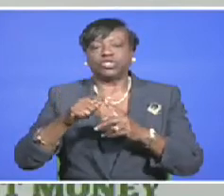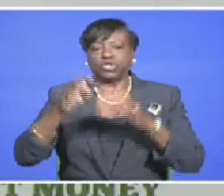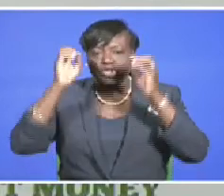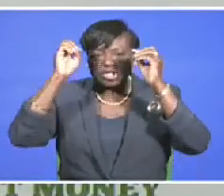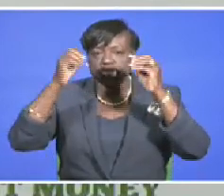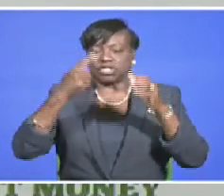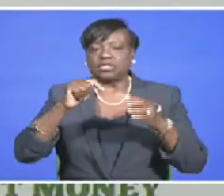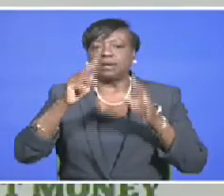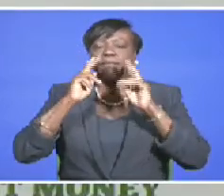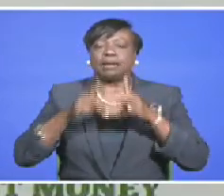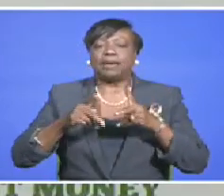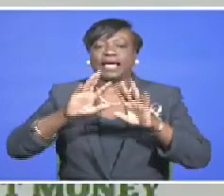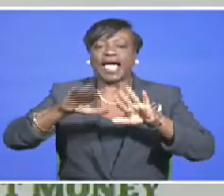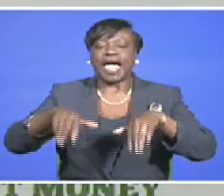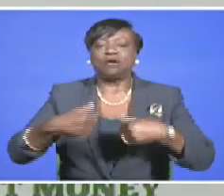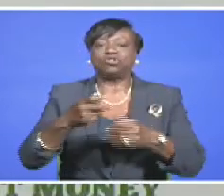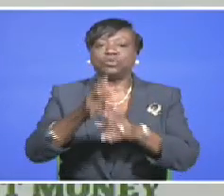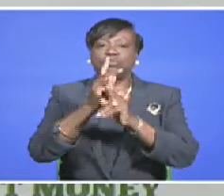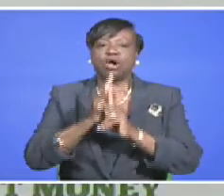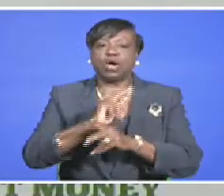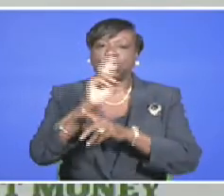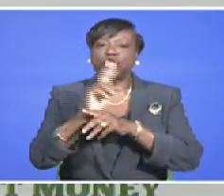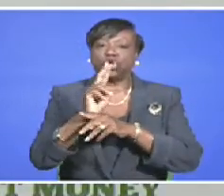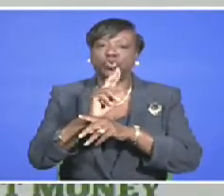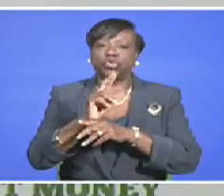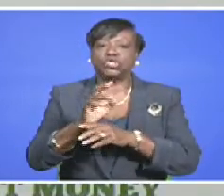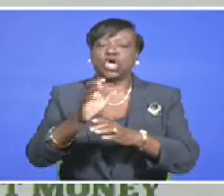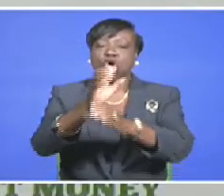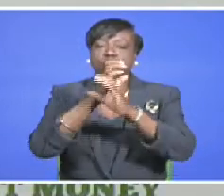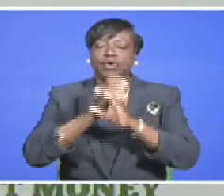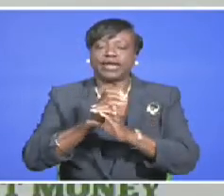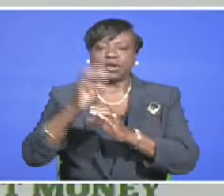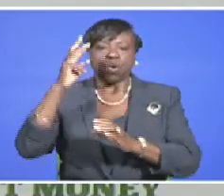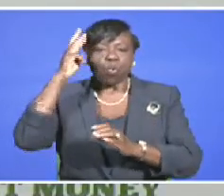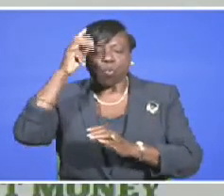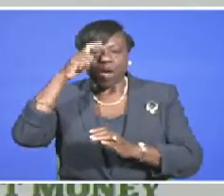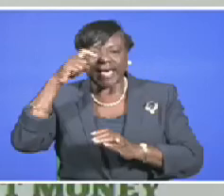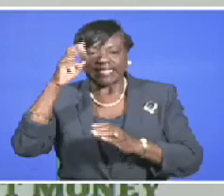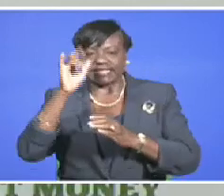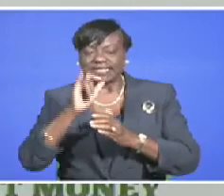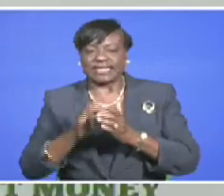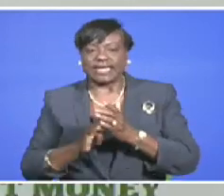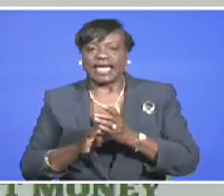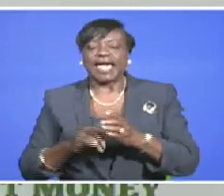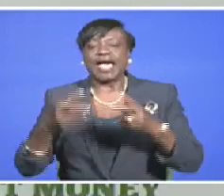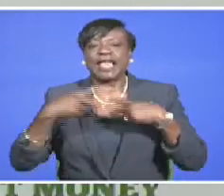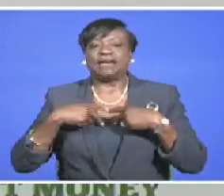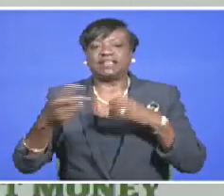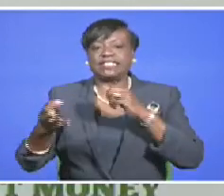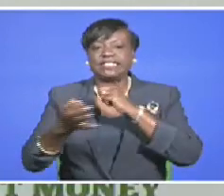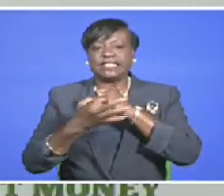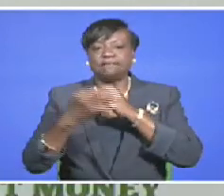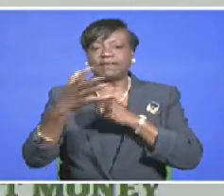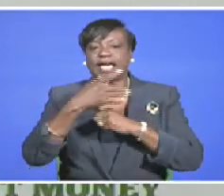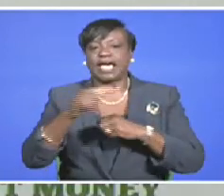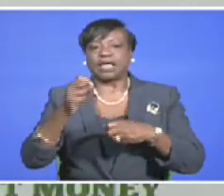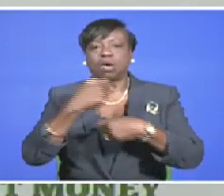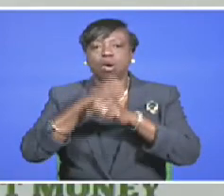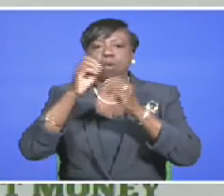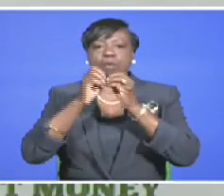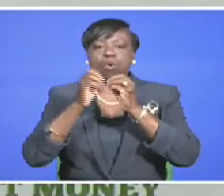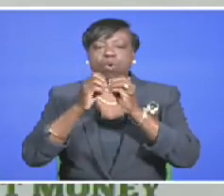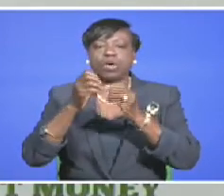credit wisely. We will also provide education on how to conduct transactions in a safer and more secure fashion, especially